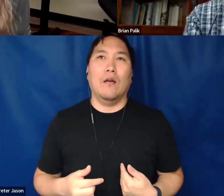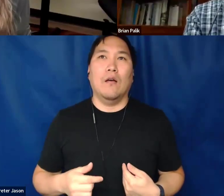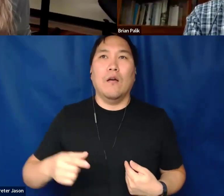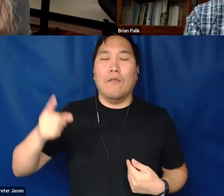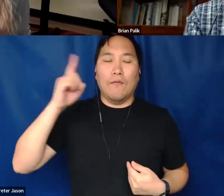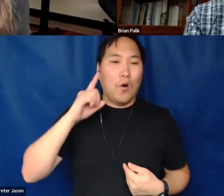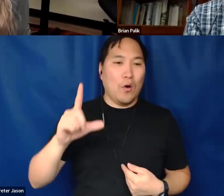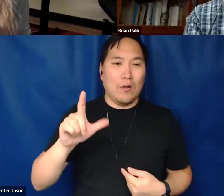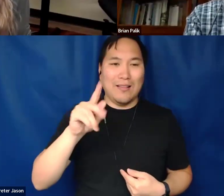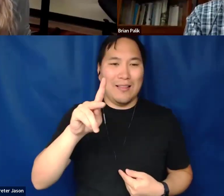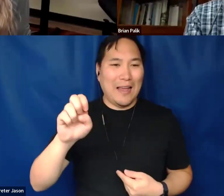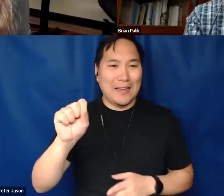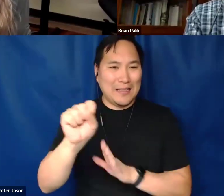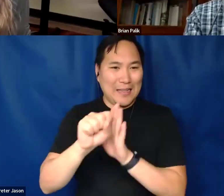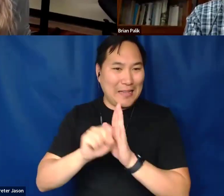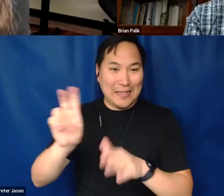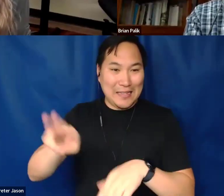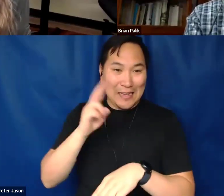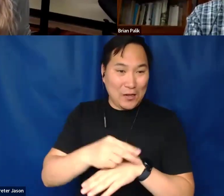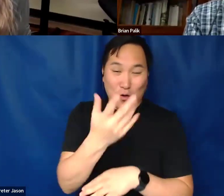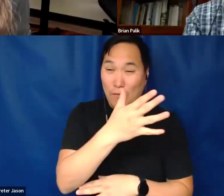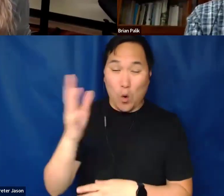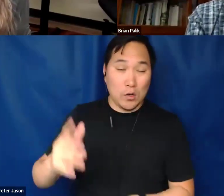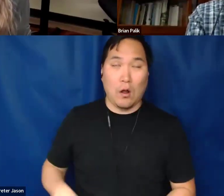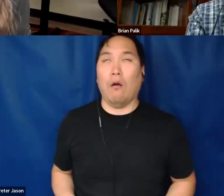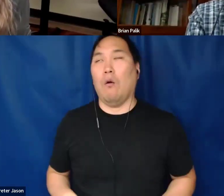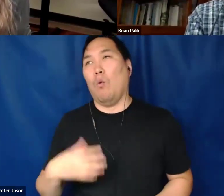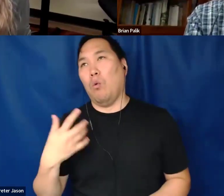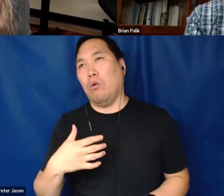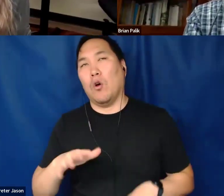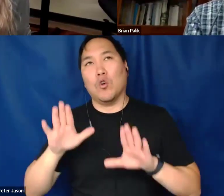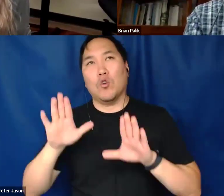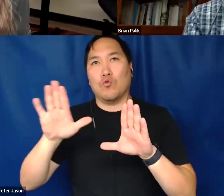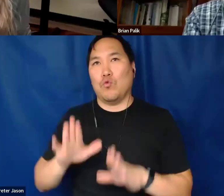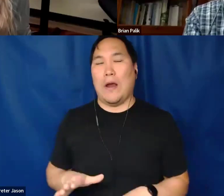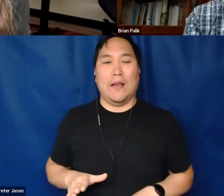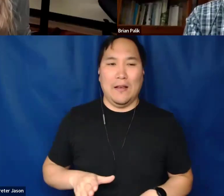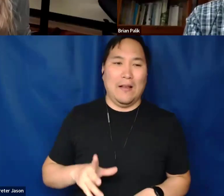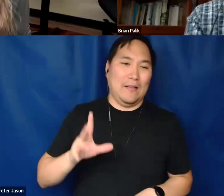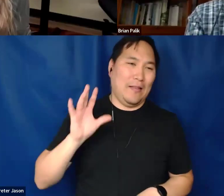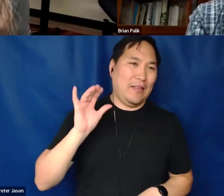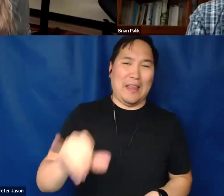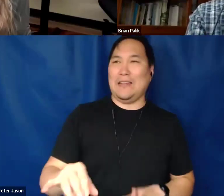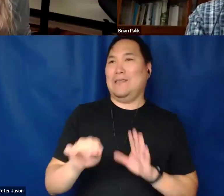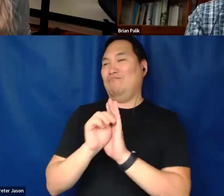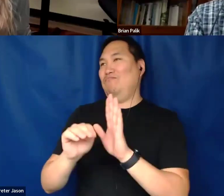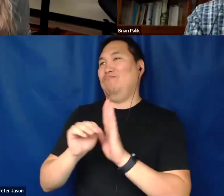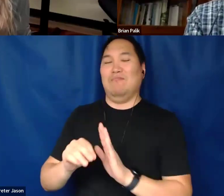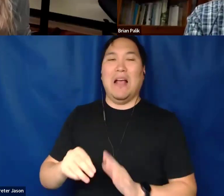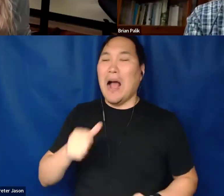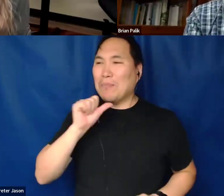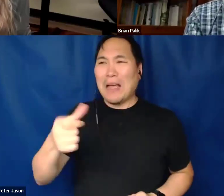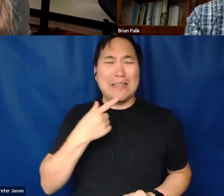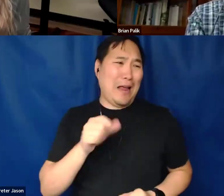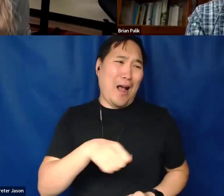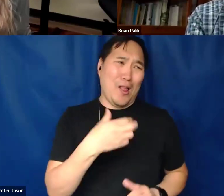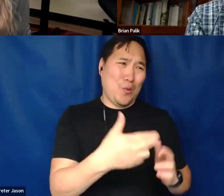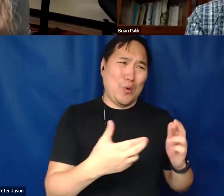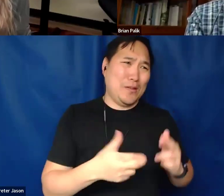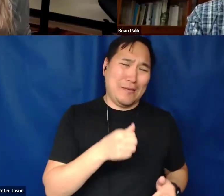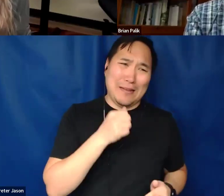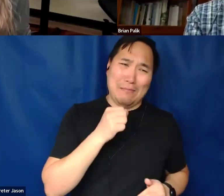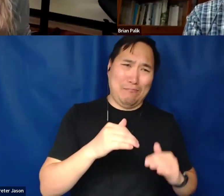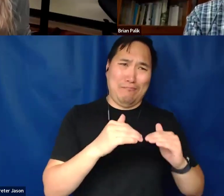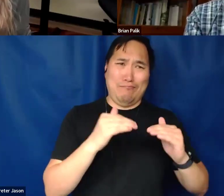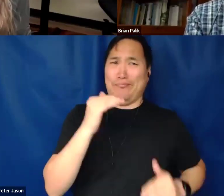States National Forests are great. To me, they set the standard. And I'm saying other regions don't, but they set the standard in terms